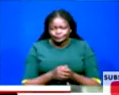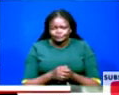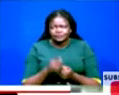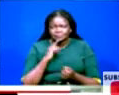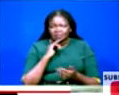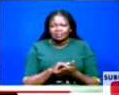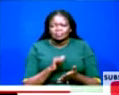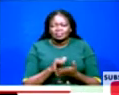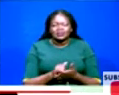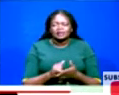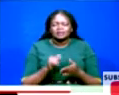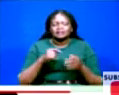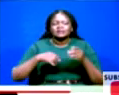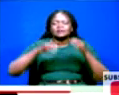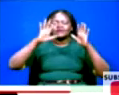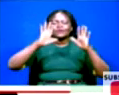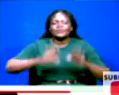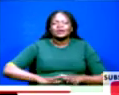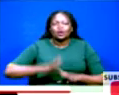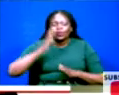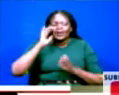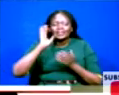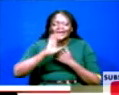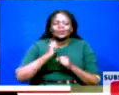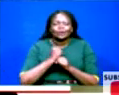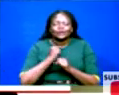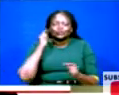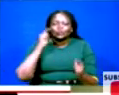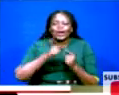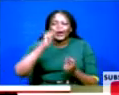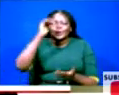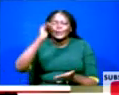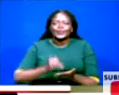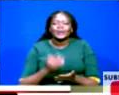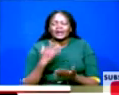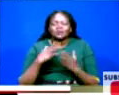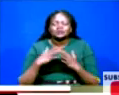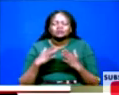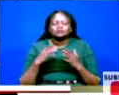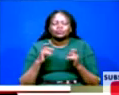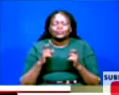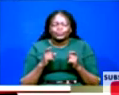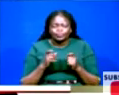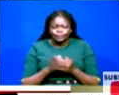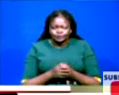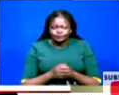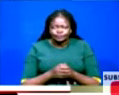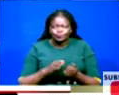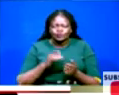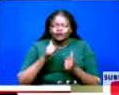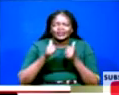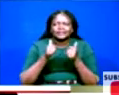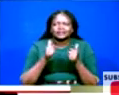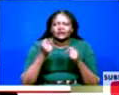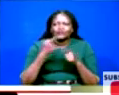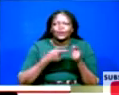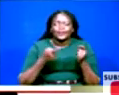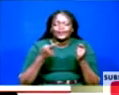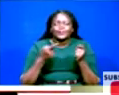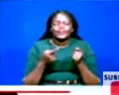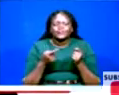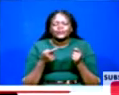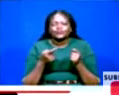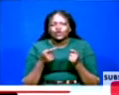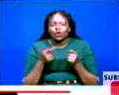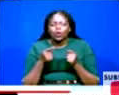move is important as the country works towards reducing greenhouse gas emissions, most of which come from household